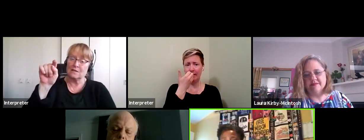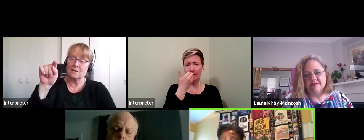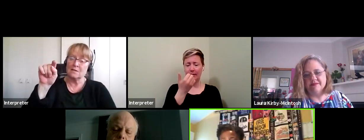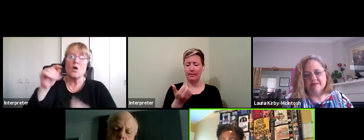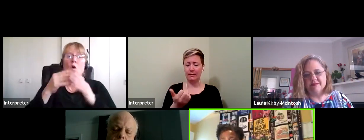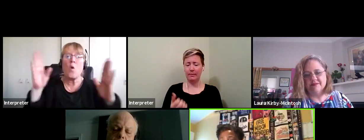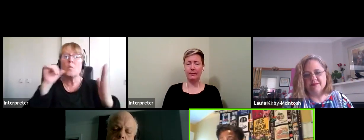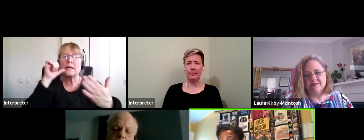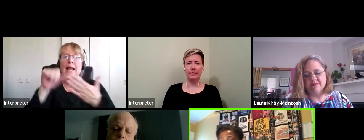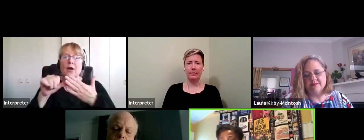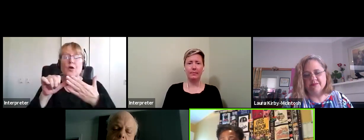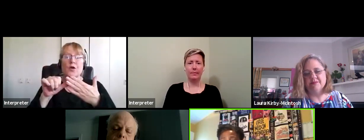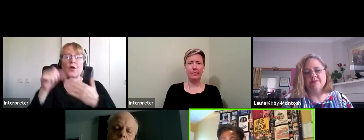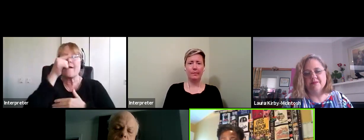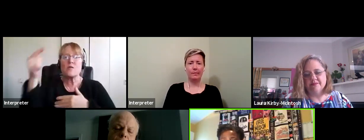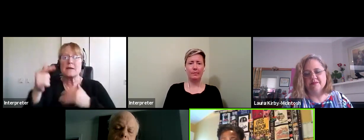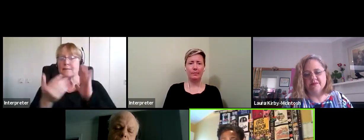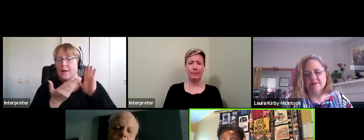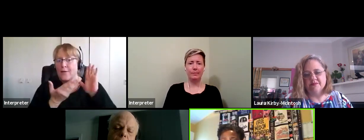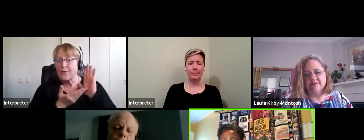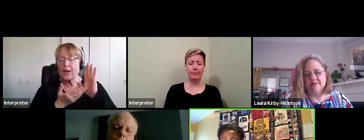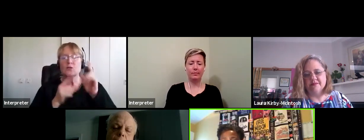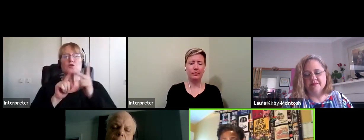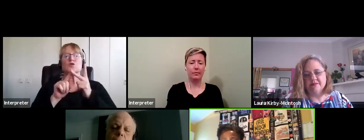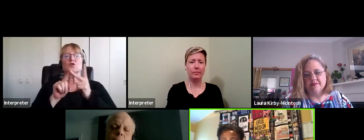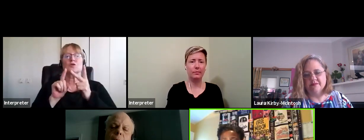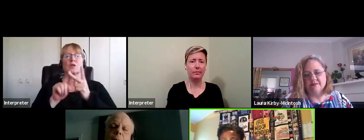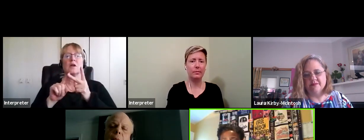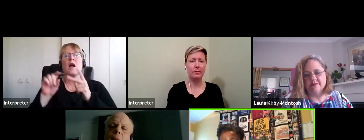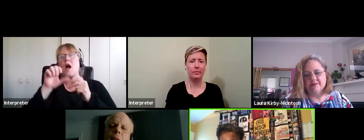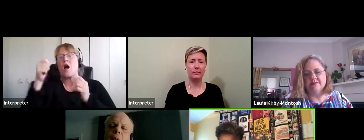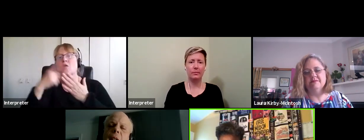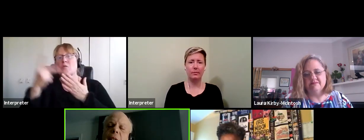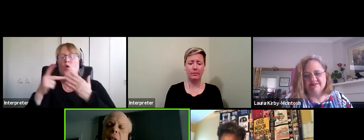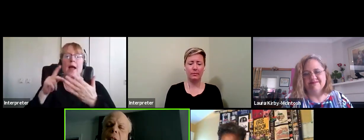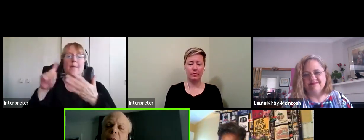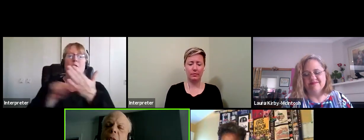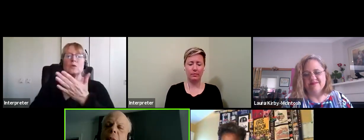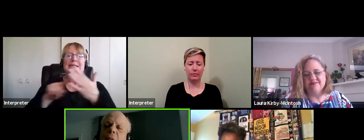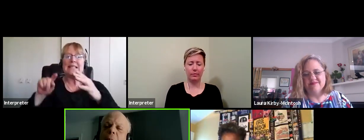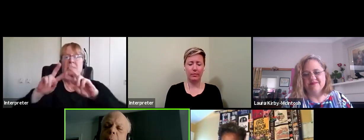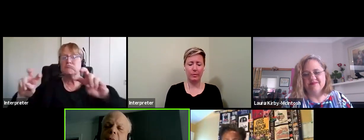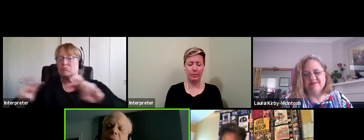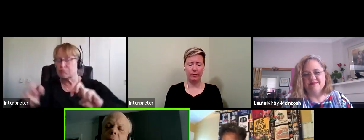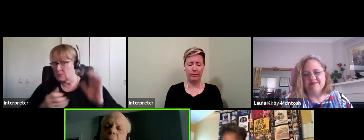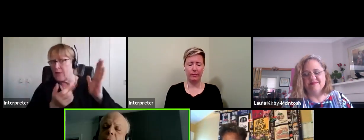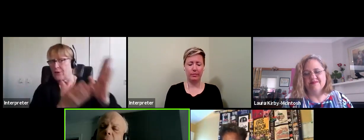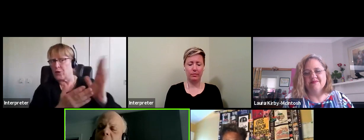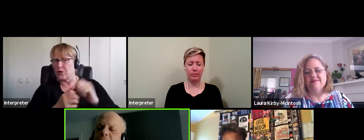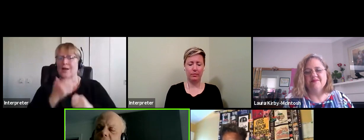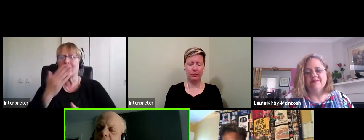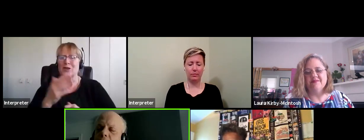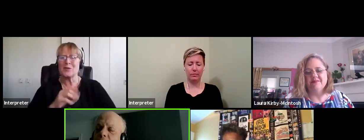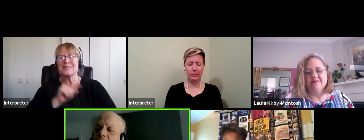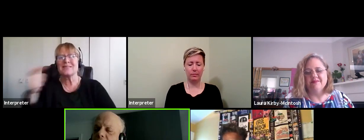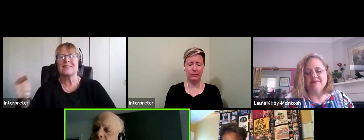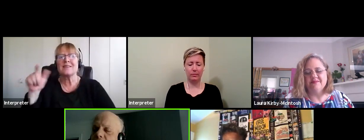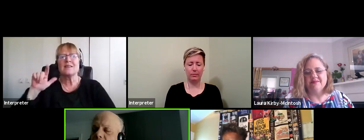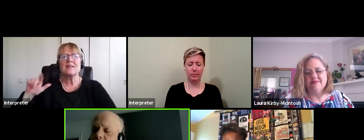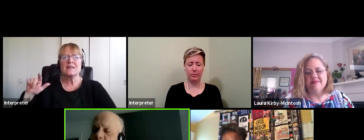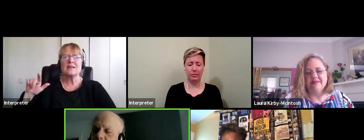letter to the minister, as well as our critique of CERB and other programs. Okay, thank you very much. Back